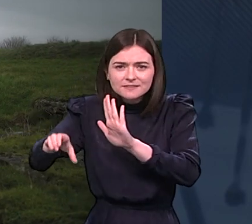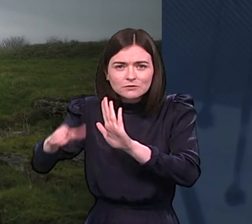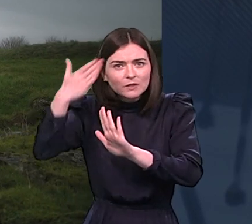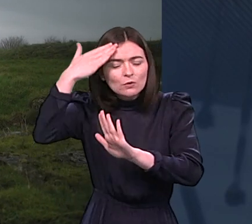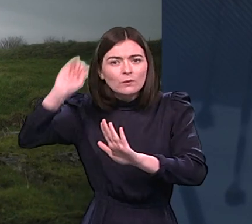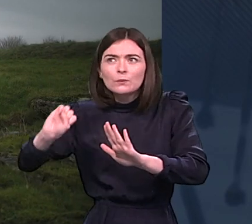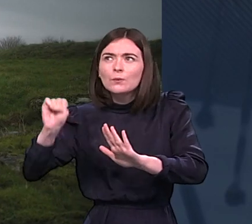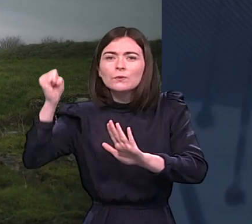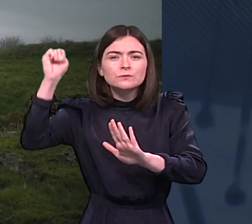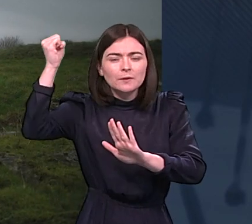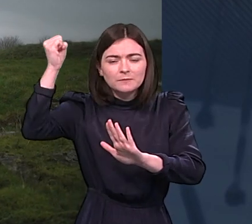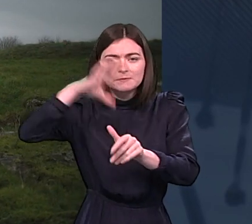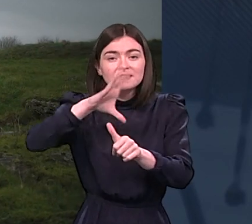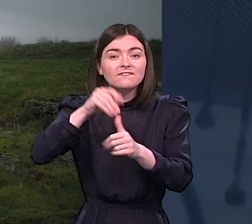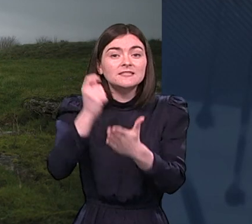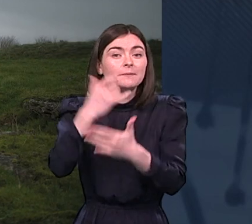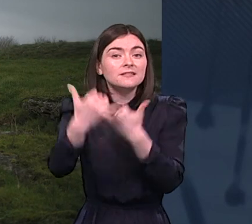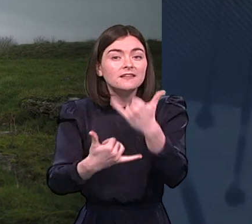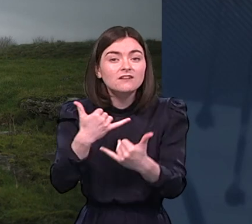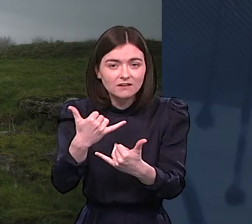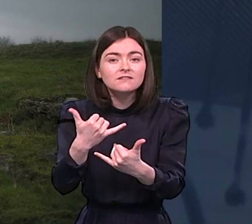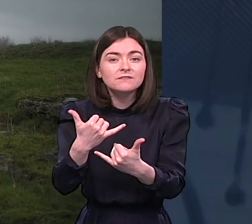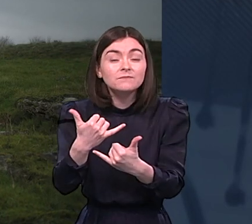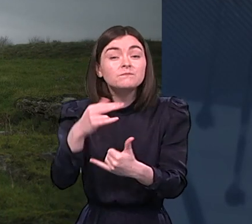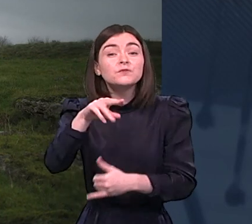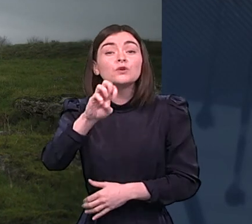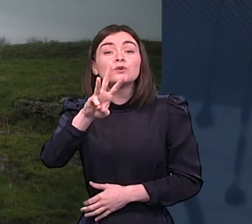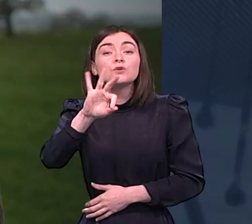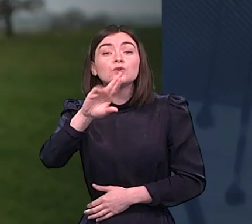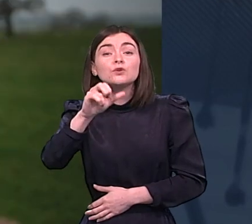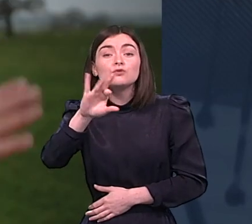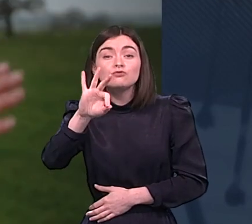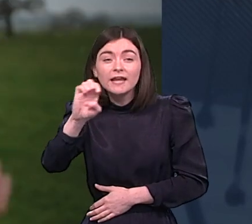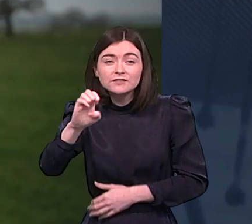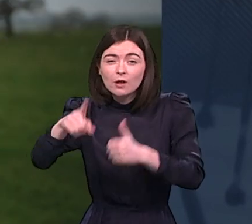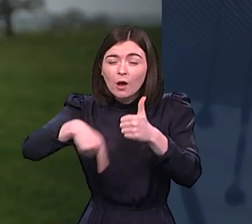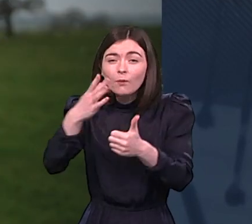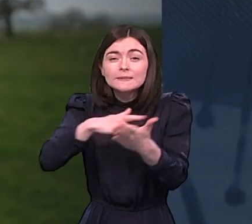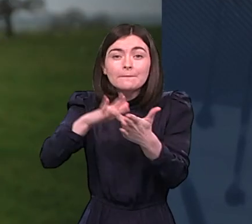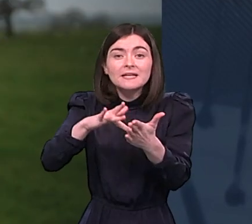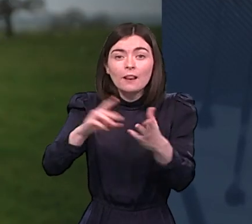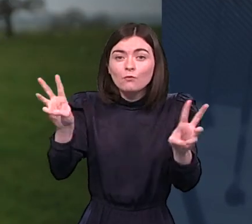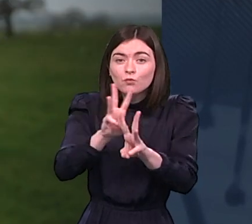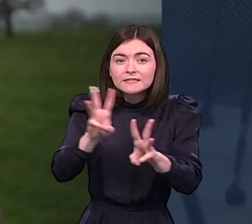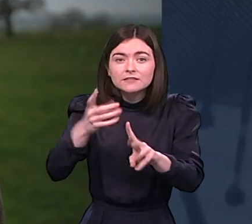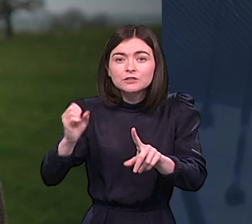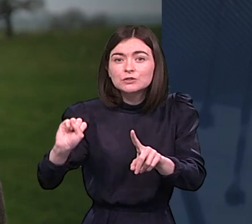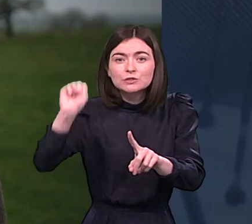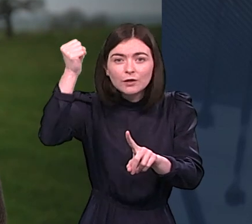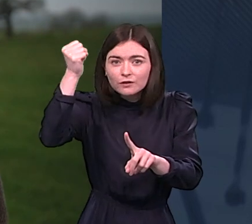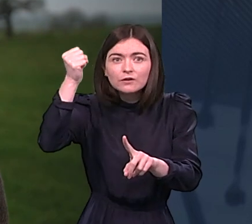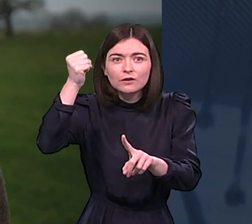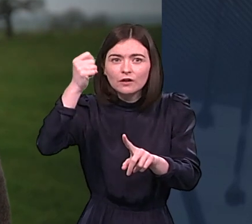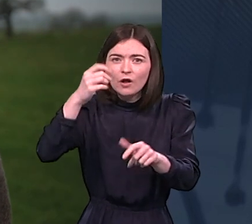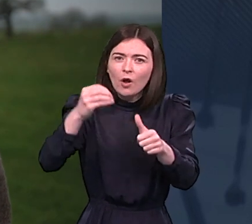time of the year. Newgrange will always mark midwinter solstice. Loch Crewe will always mark spring equinox. The sun